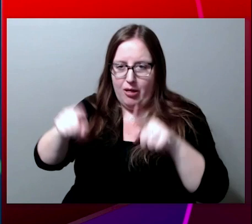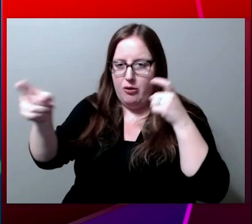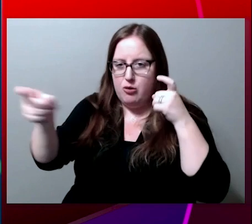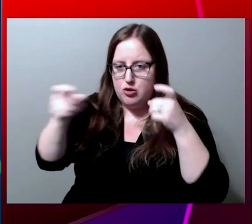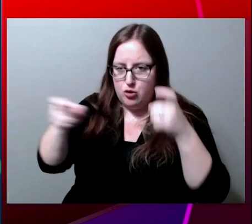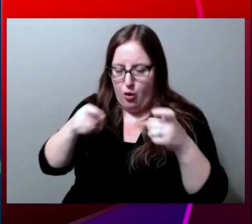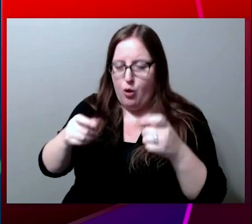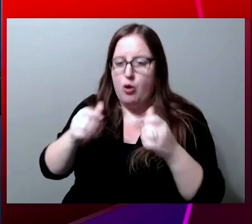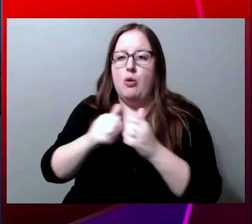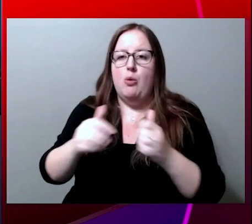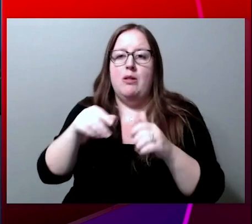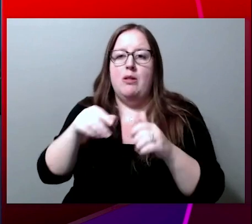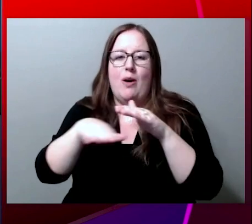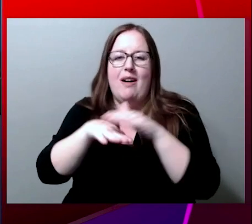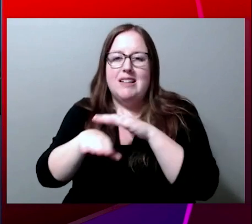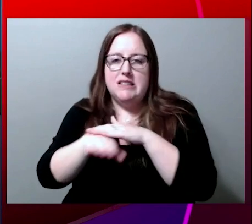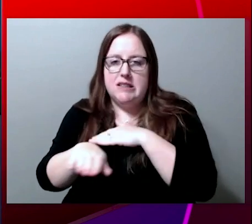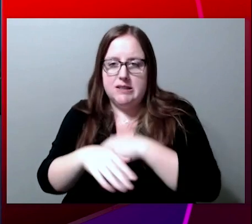with which you access.